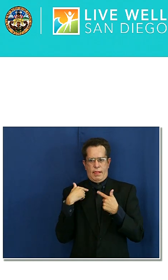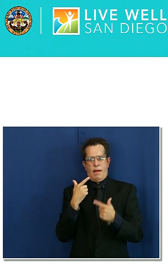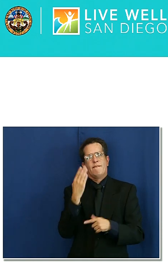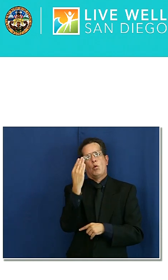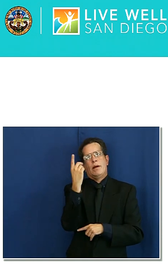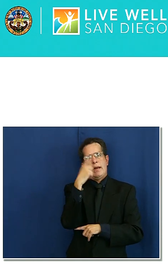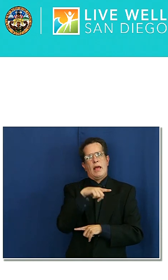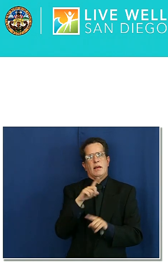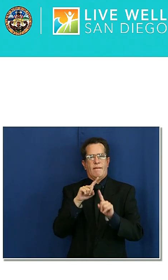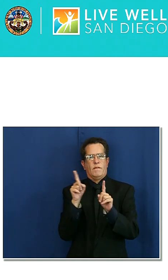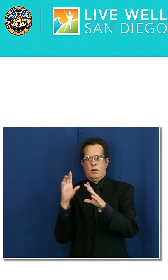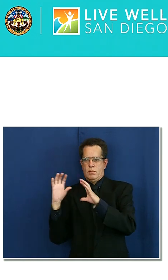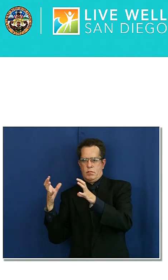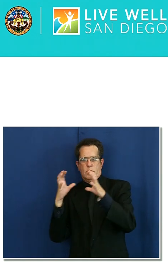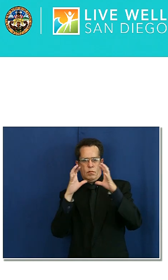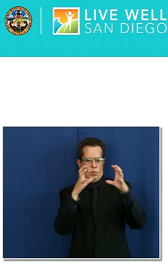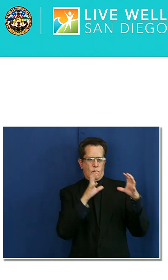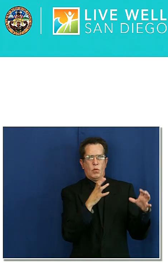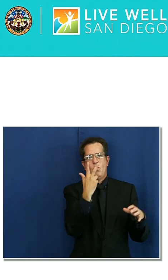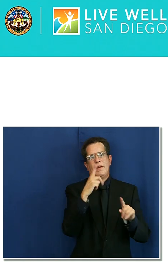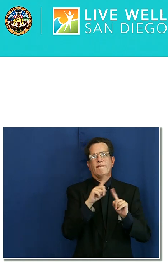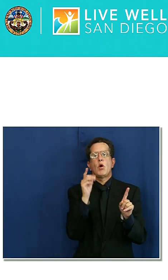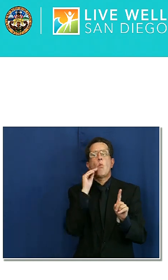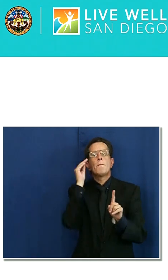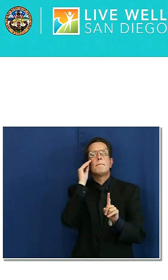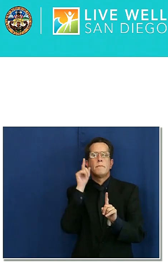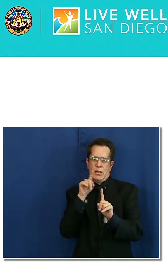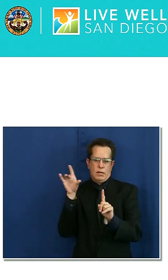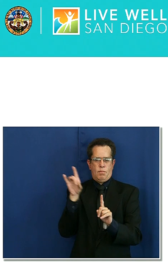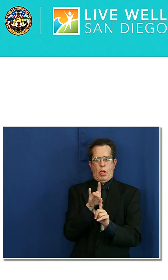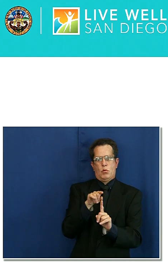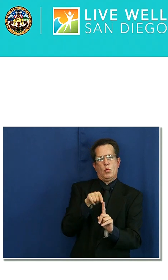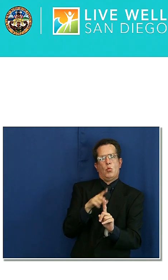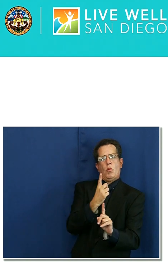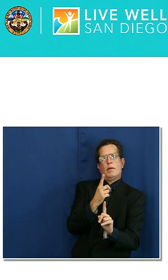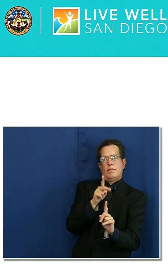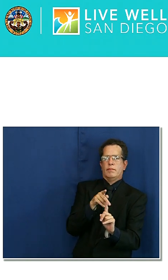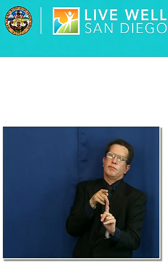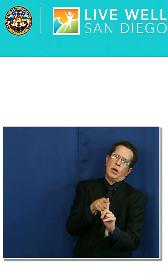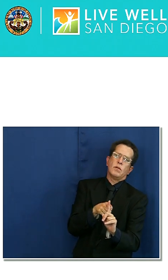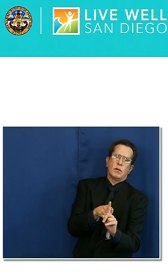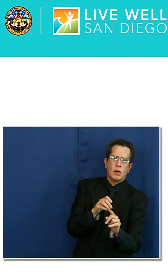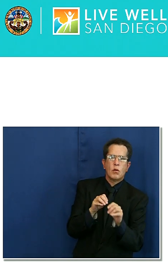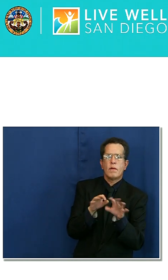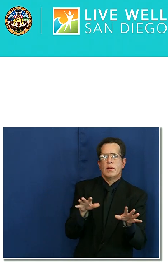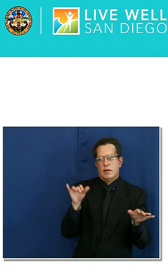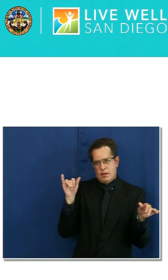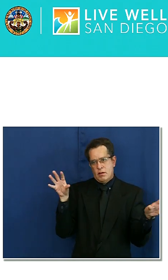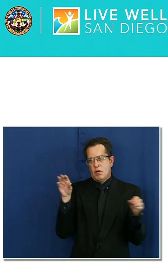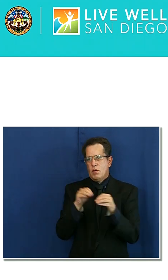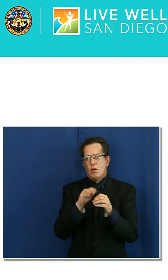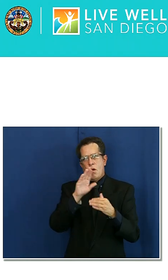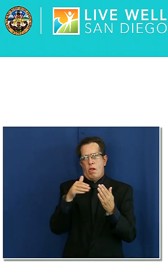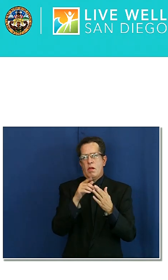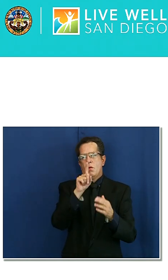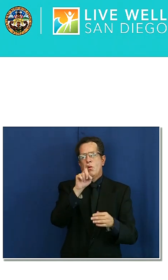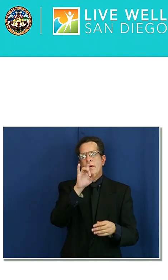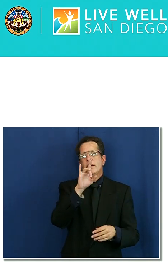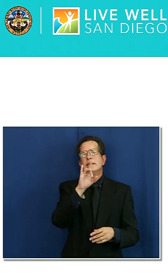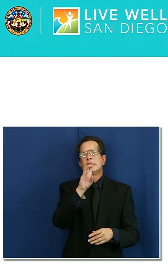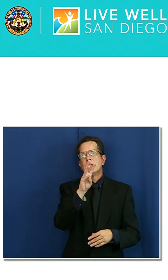days. In this next slide, this shows all 264 active